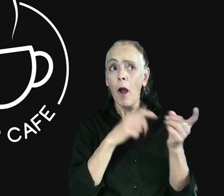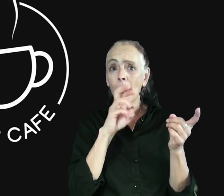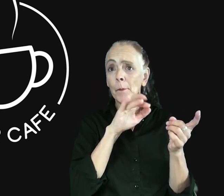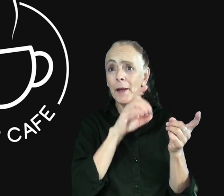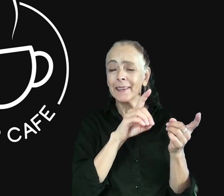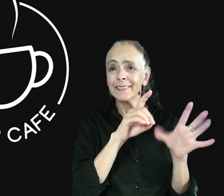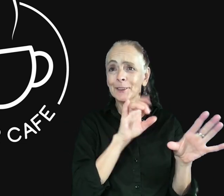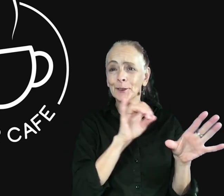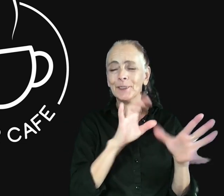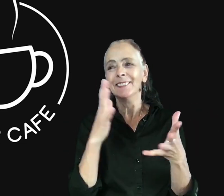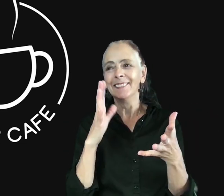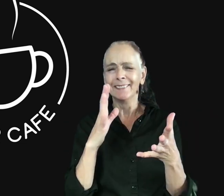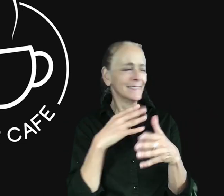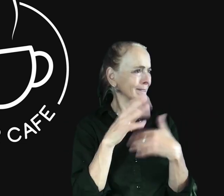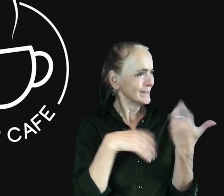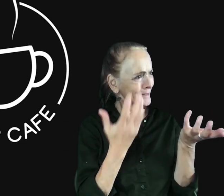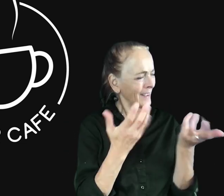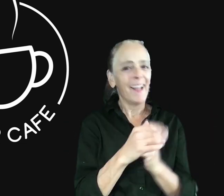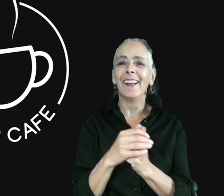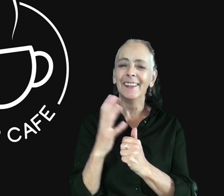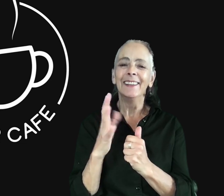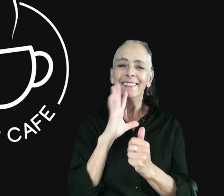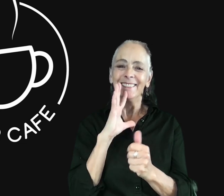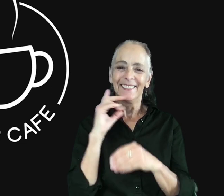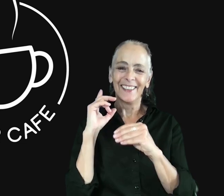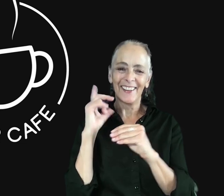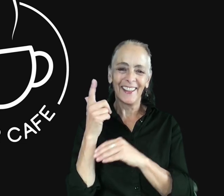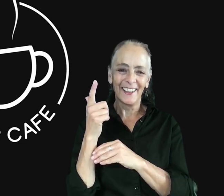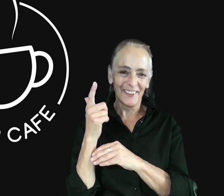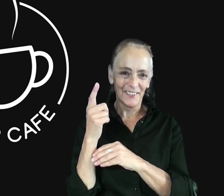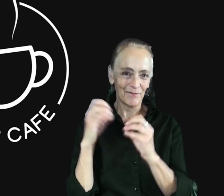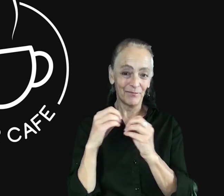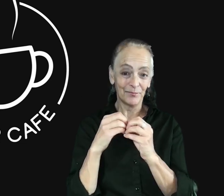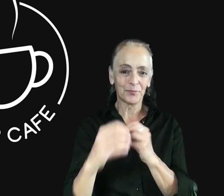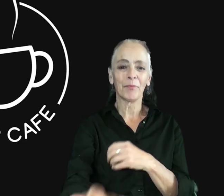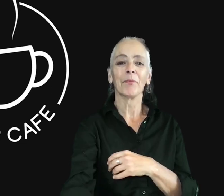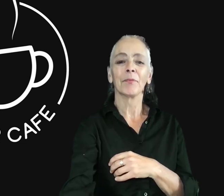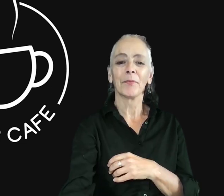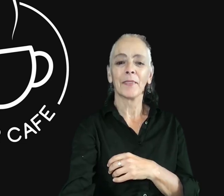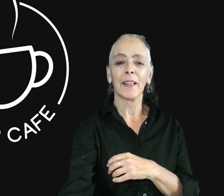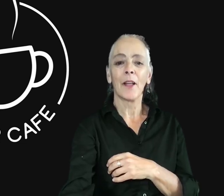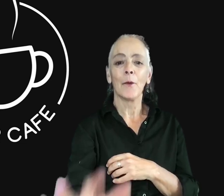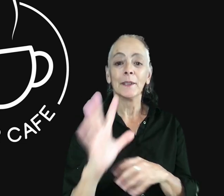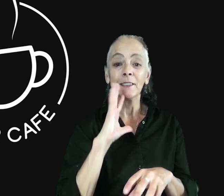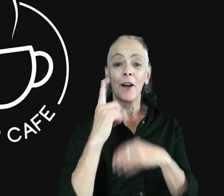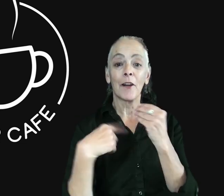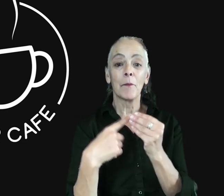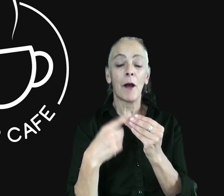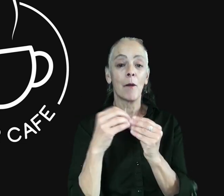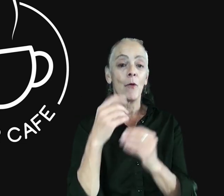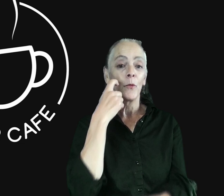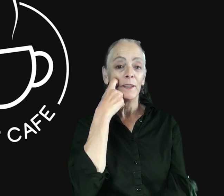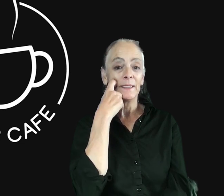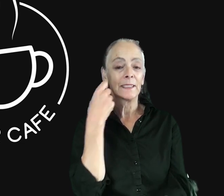and we can touch later we can we can touch on that a little bit later especially when we're going to be talking about uh the more recent